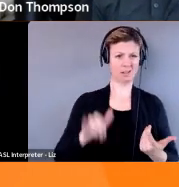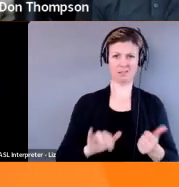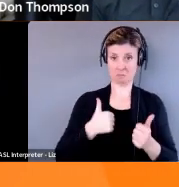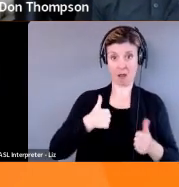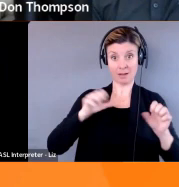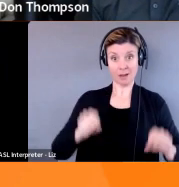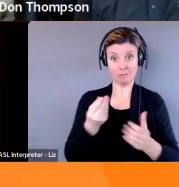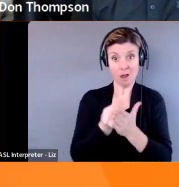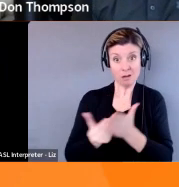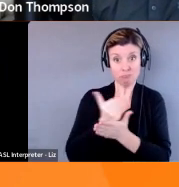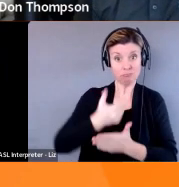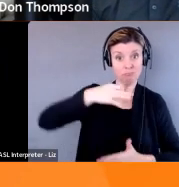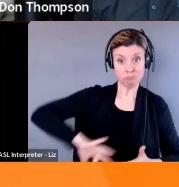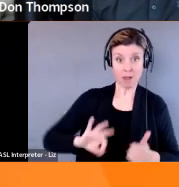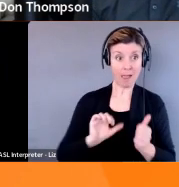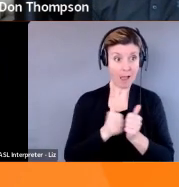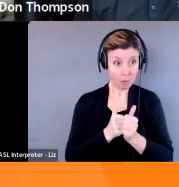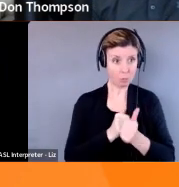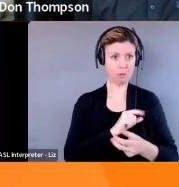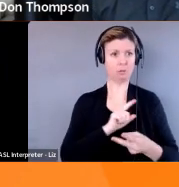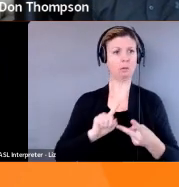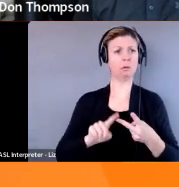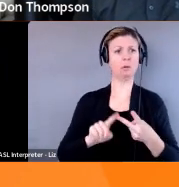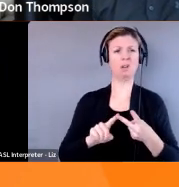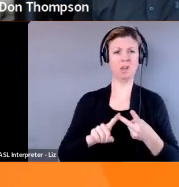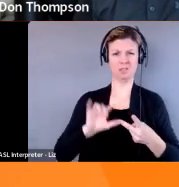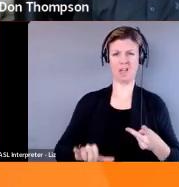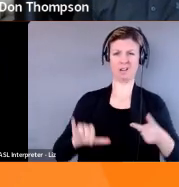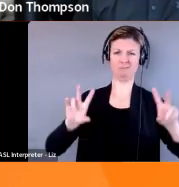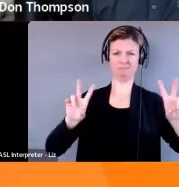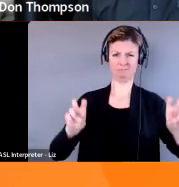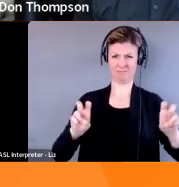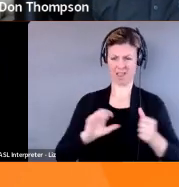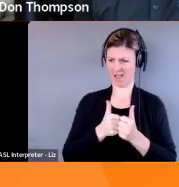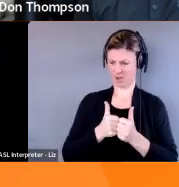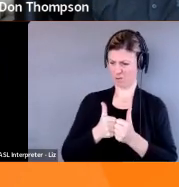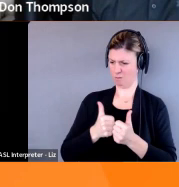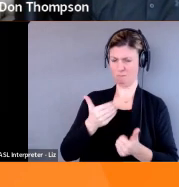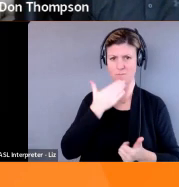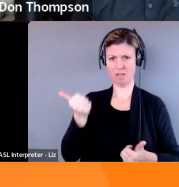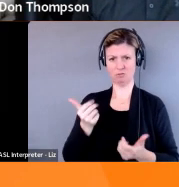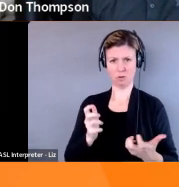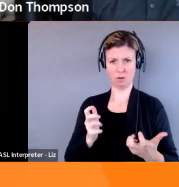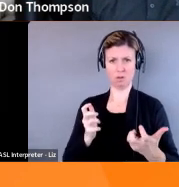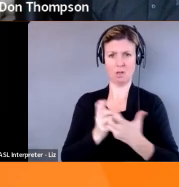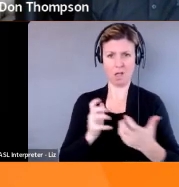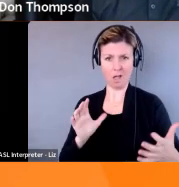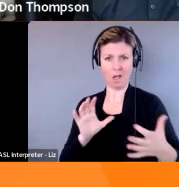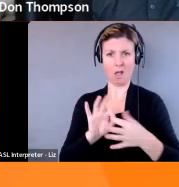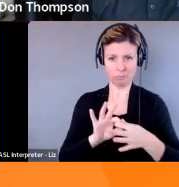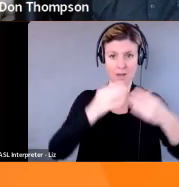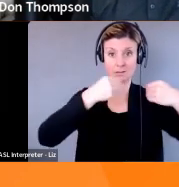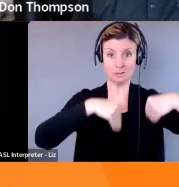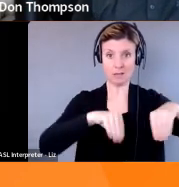business? What is required to maintain Amazon as a channel for my business? And how is Amazon 2023 different